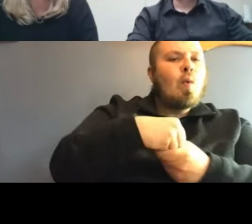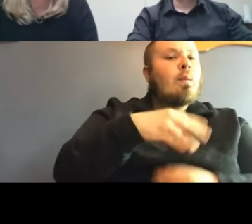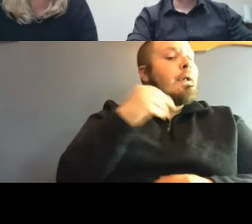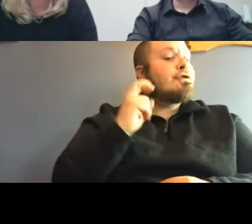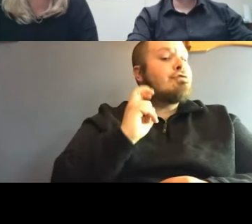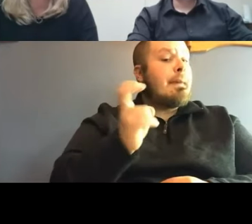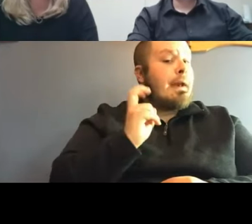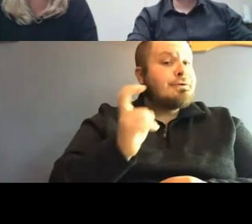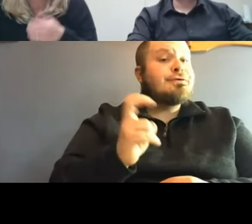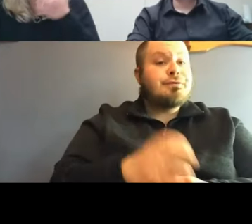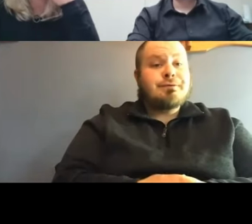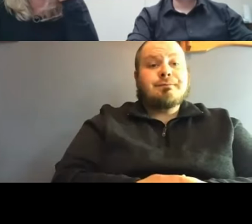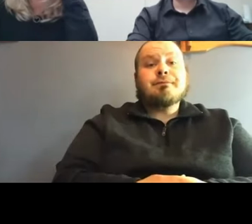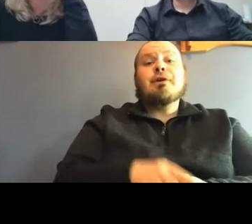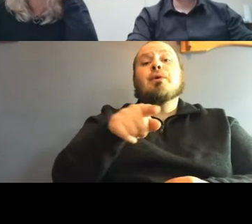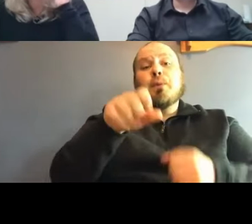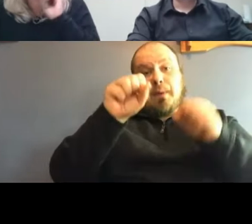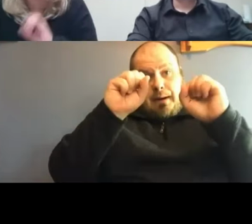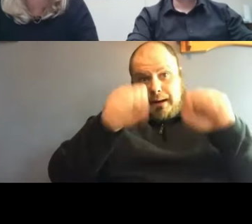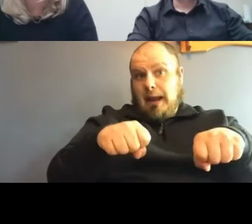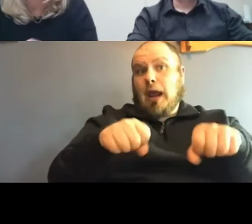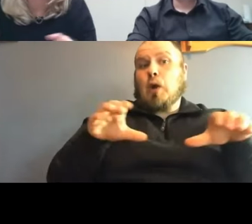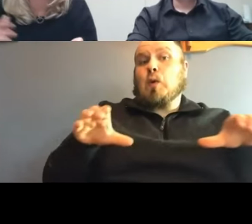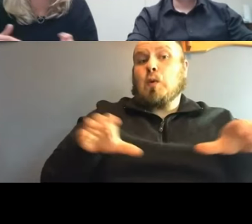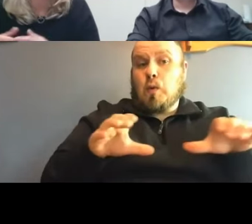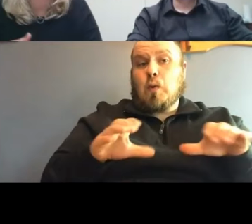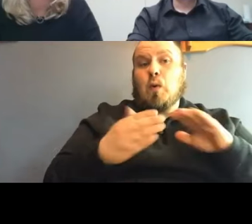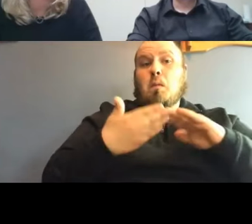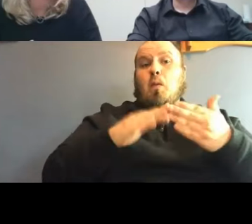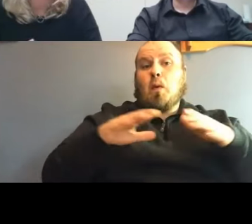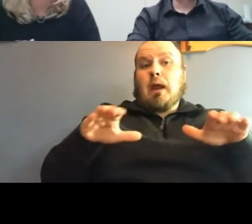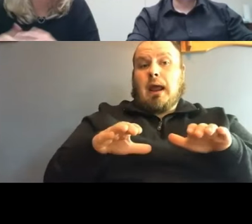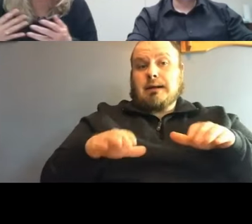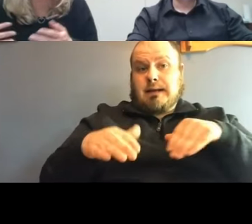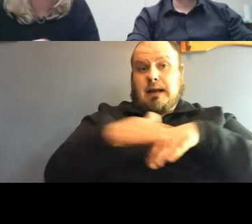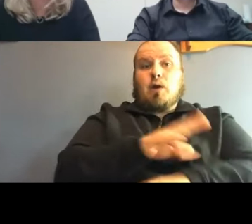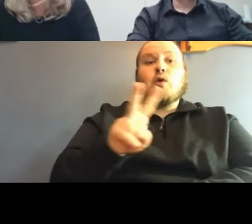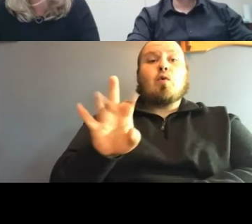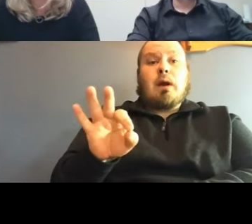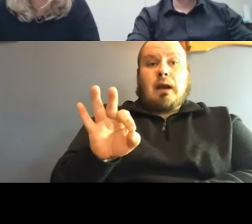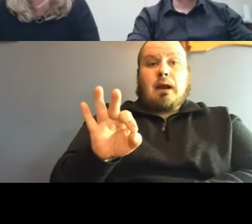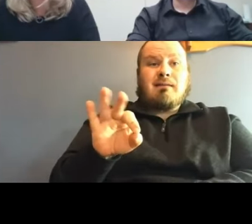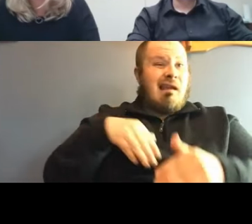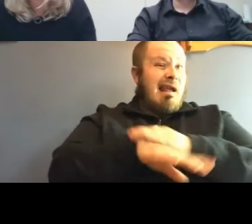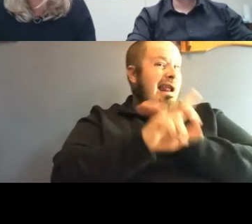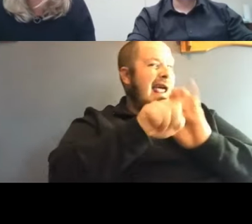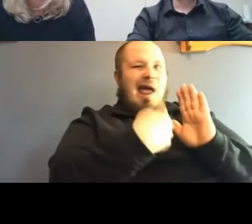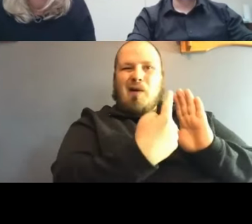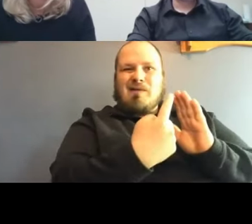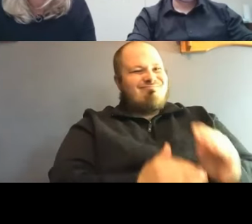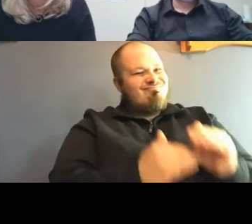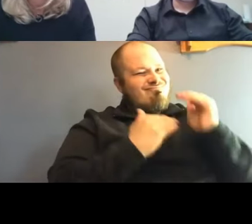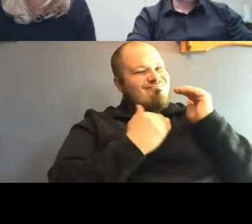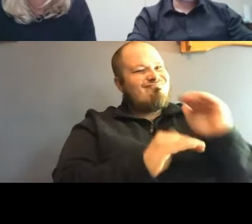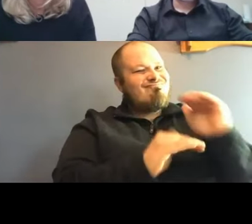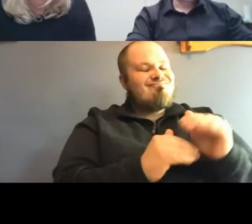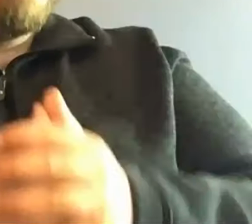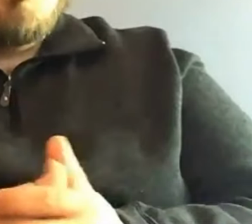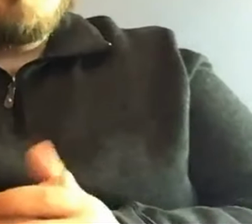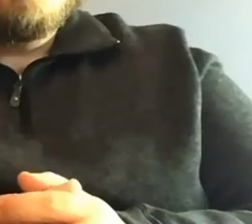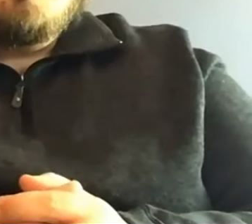you can do the community activities, whereas under hourly, you can't as much.